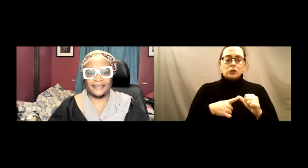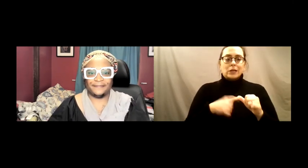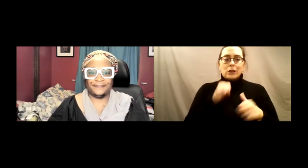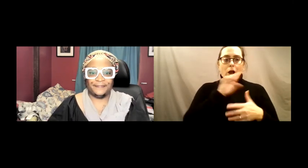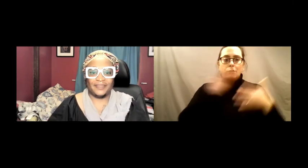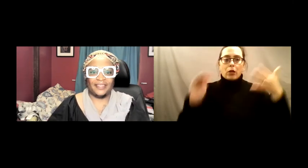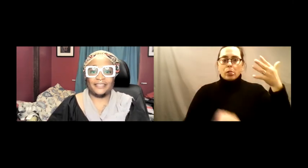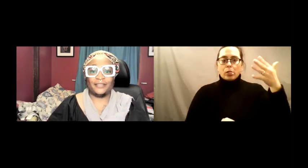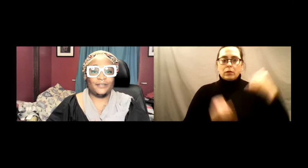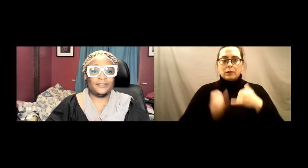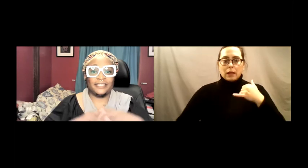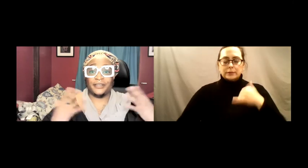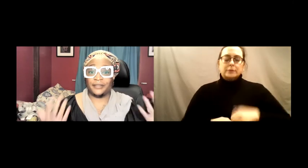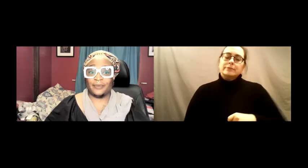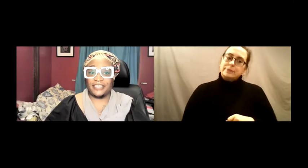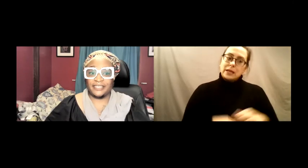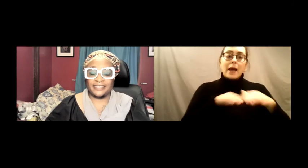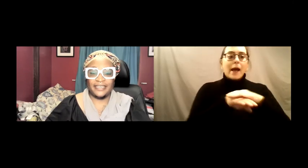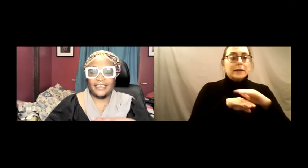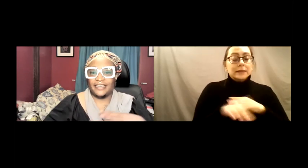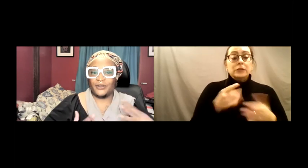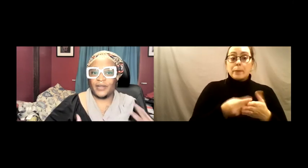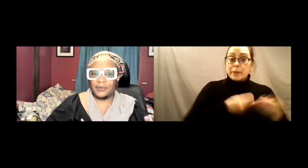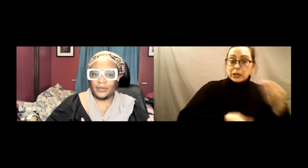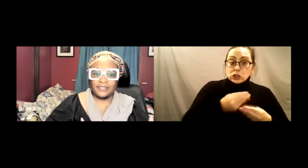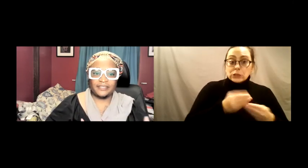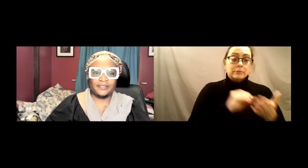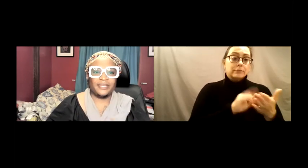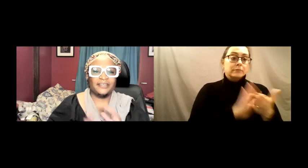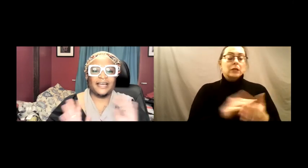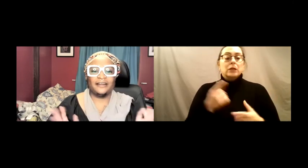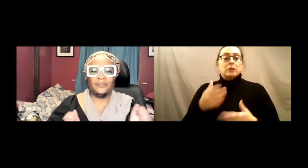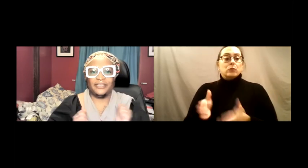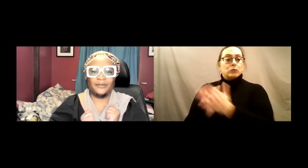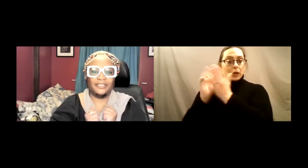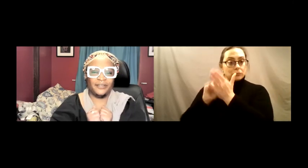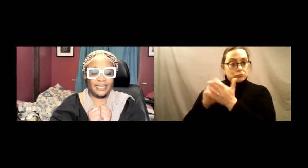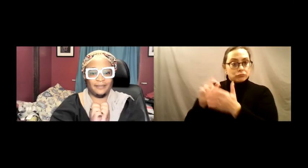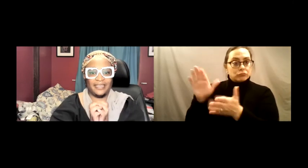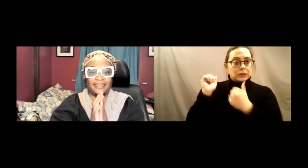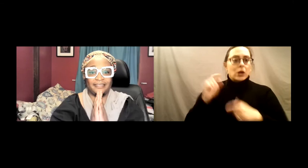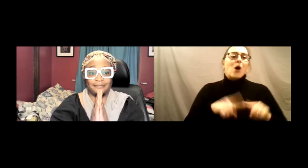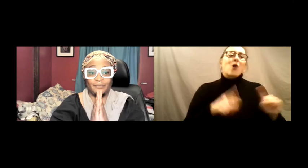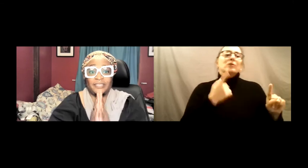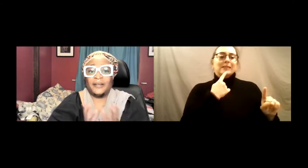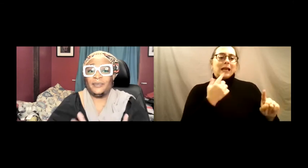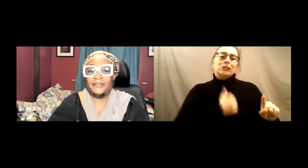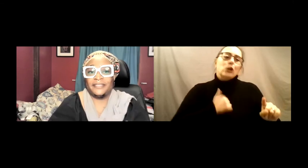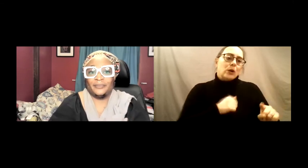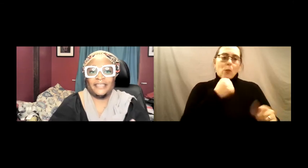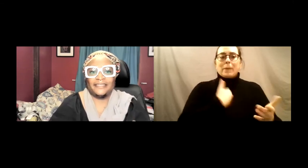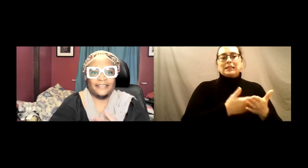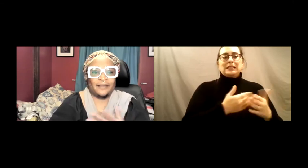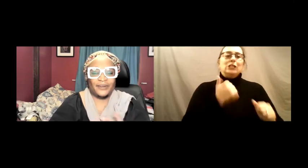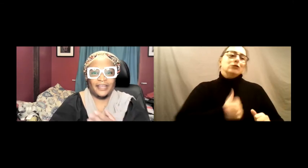afterthought. This includes in your yearly budgets, in your grant proposals. We are tired of being told that you don't have the money. We're tired of being told